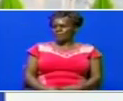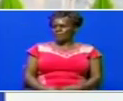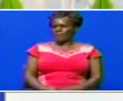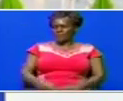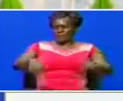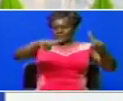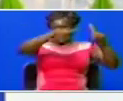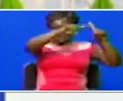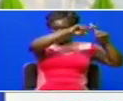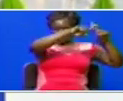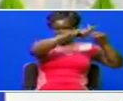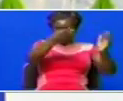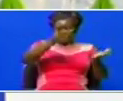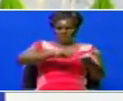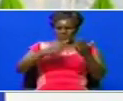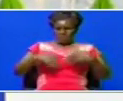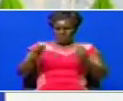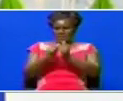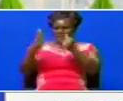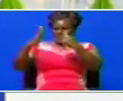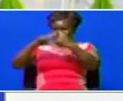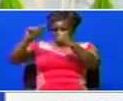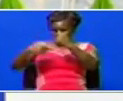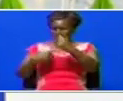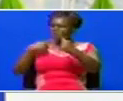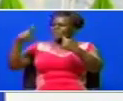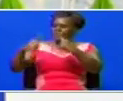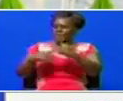The total number of registered voters,